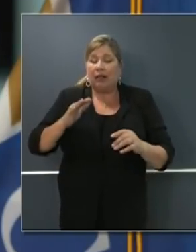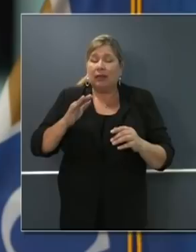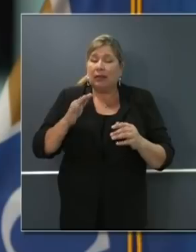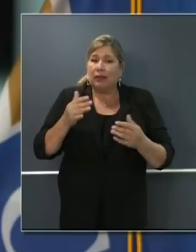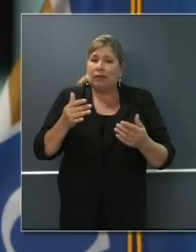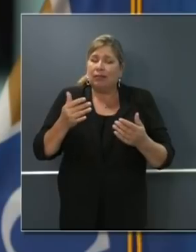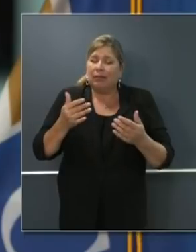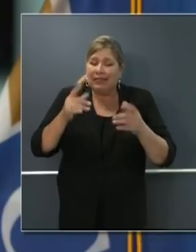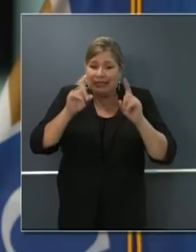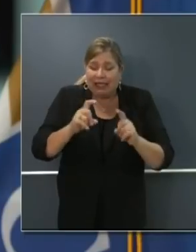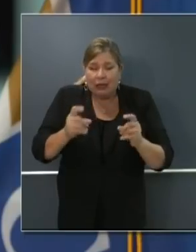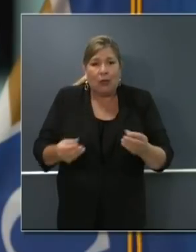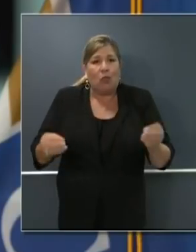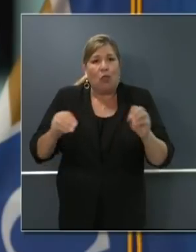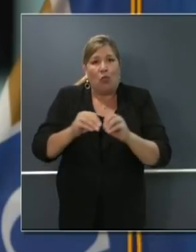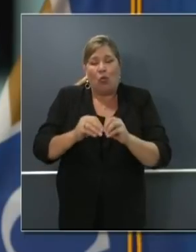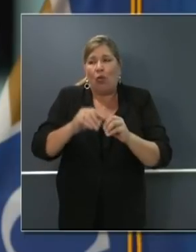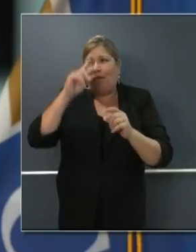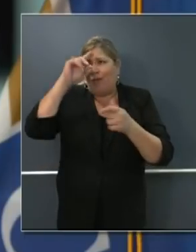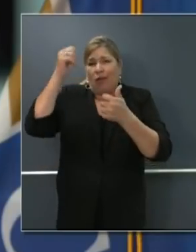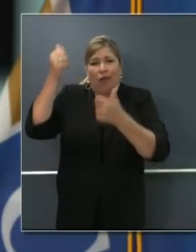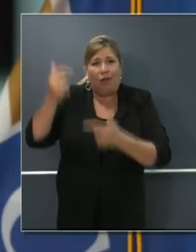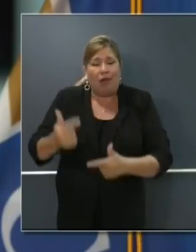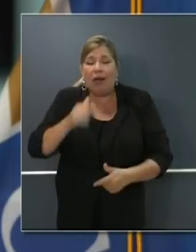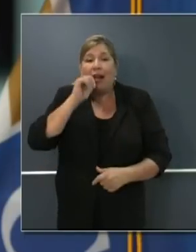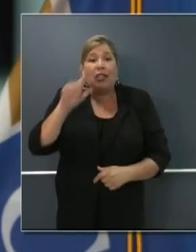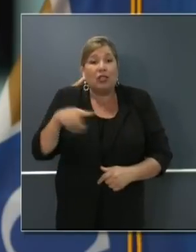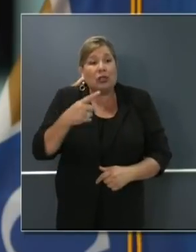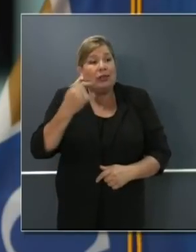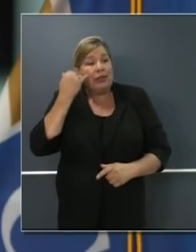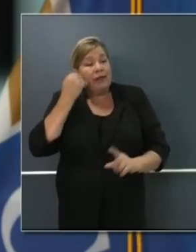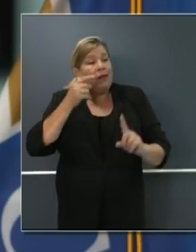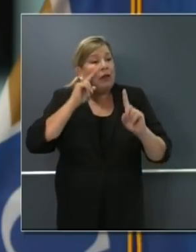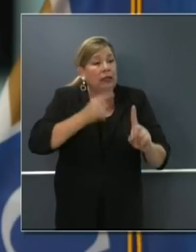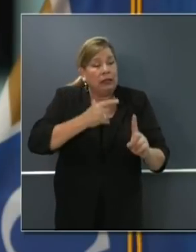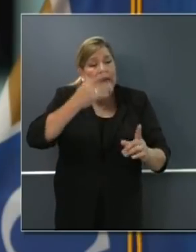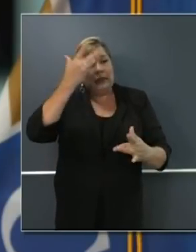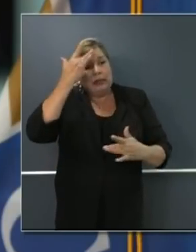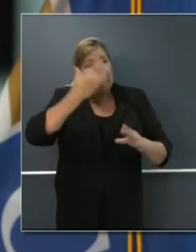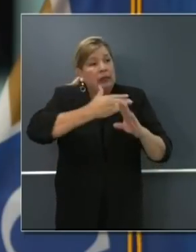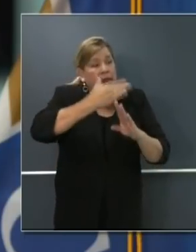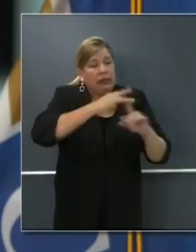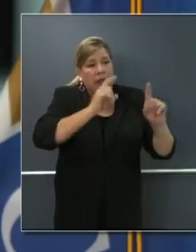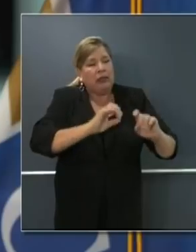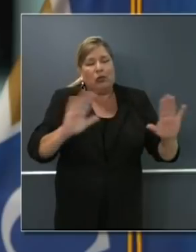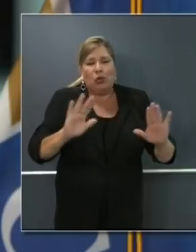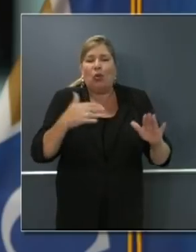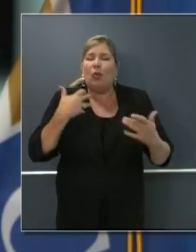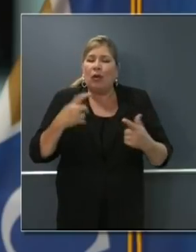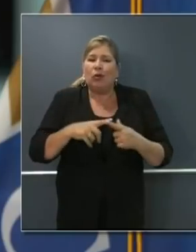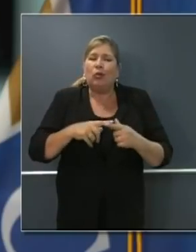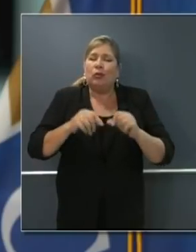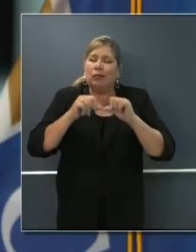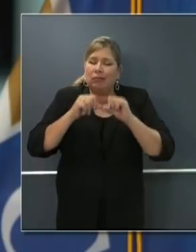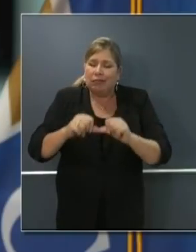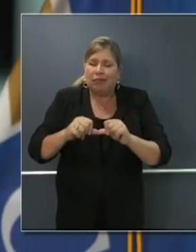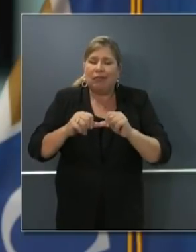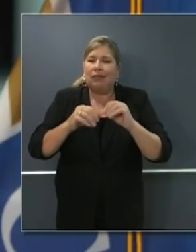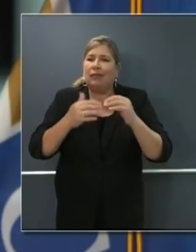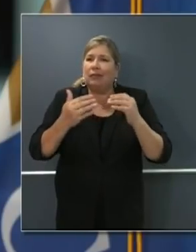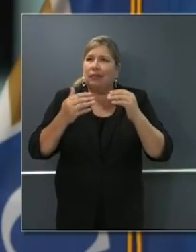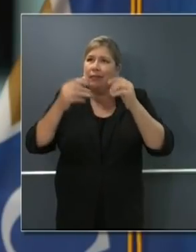important point, but to provide consistency of testing. I made a comment, and hope a few of you heard